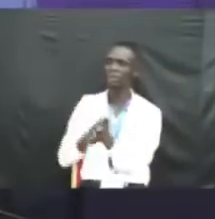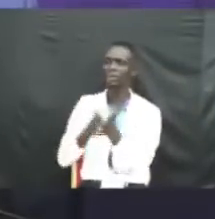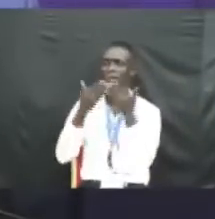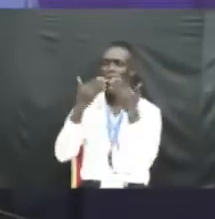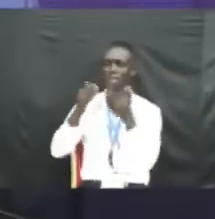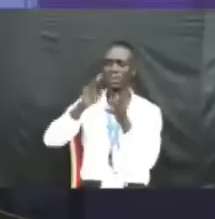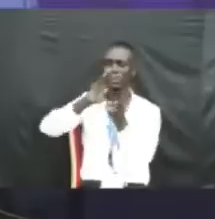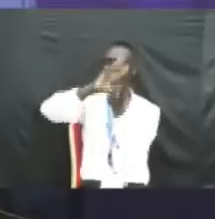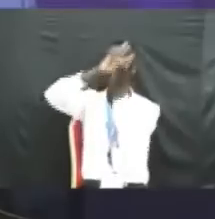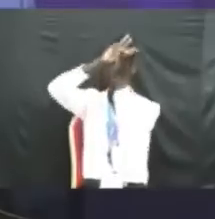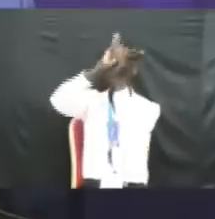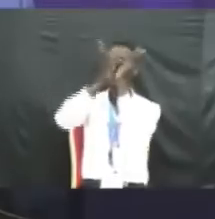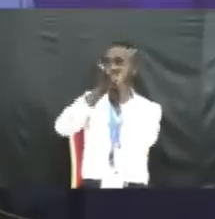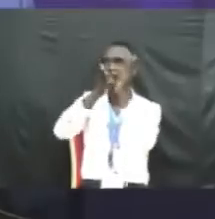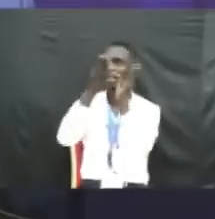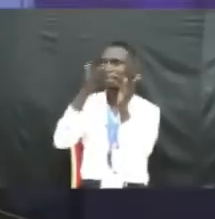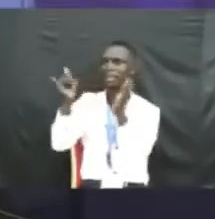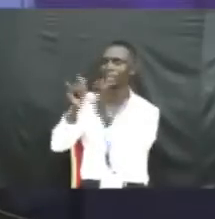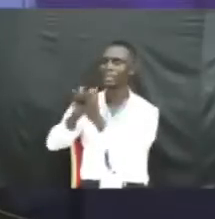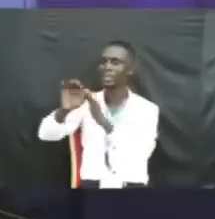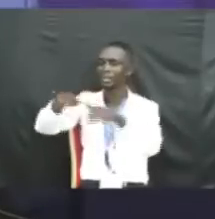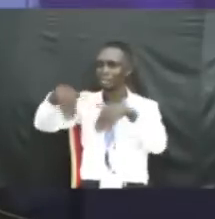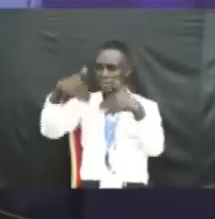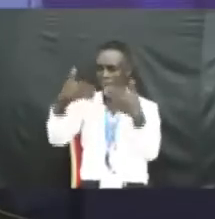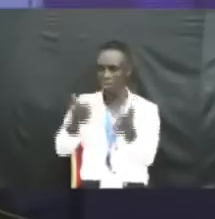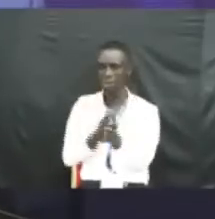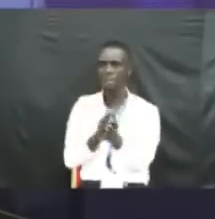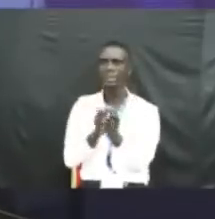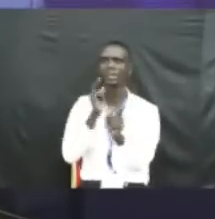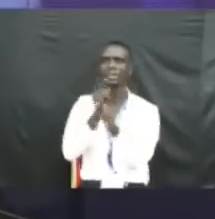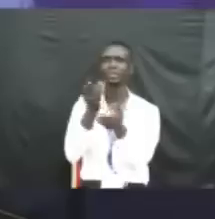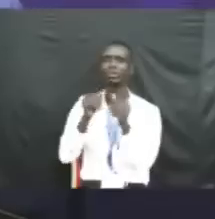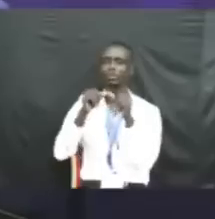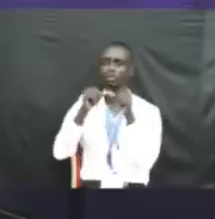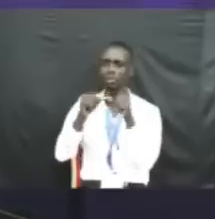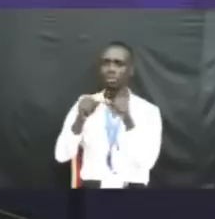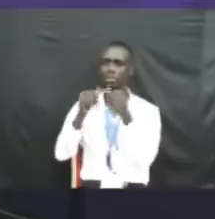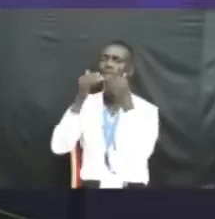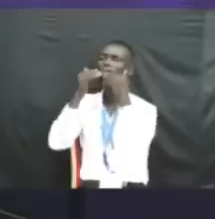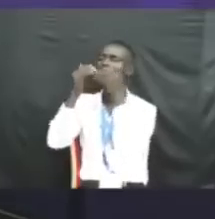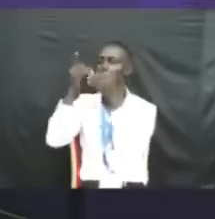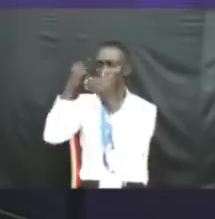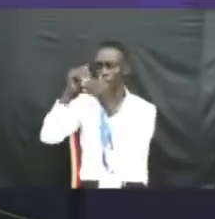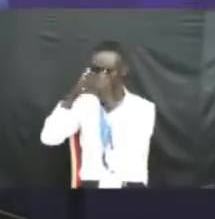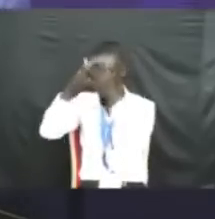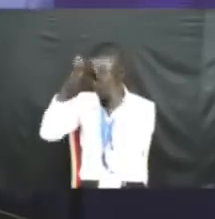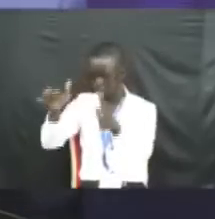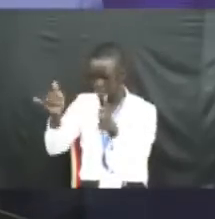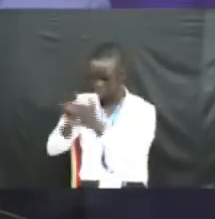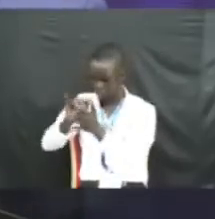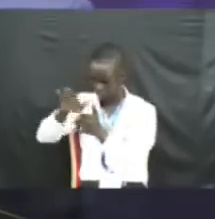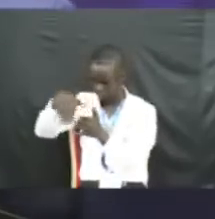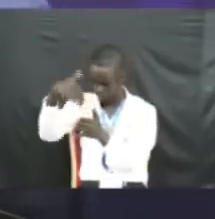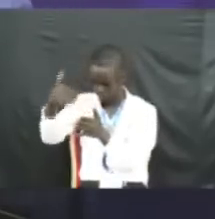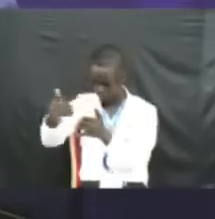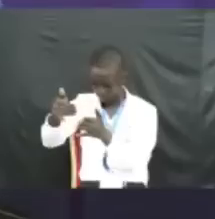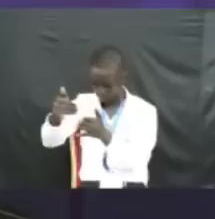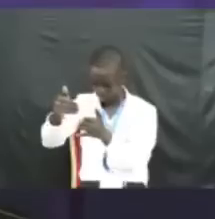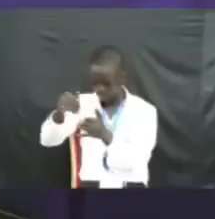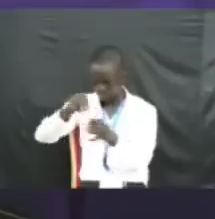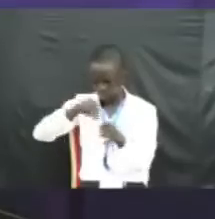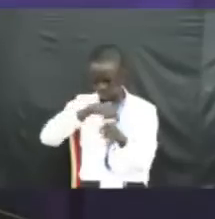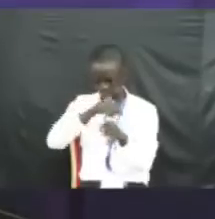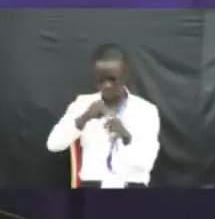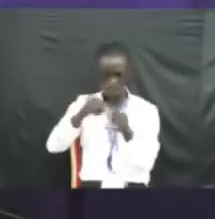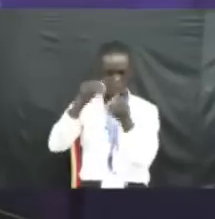all the resources that you've given us. We want to thank you God for the leaders that you have given to this nation over the